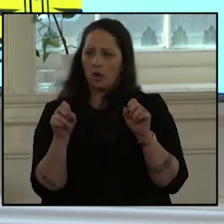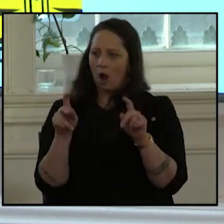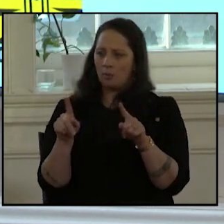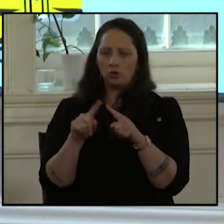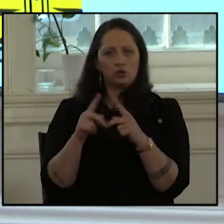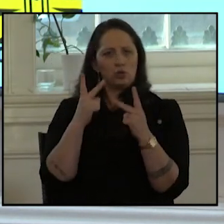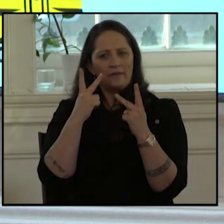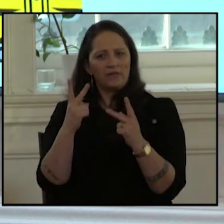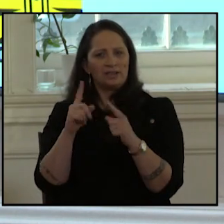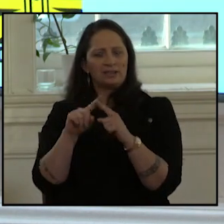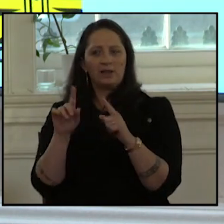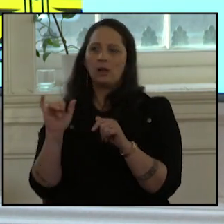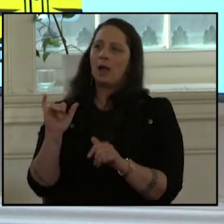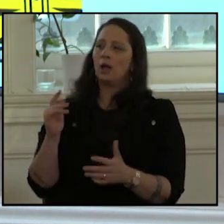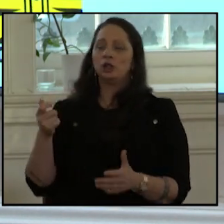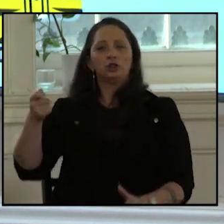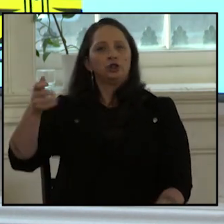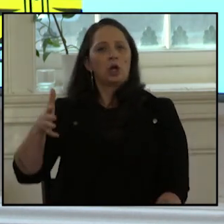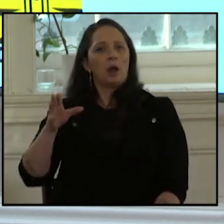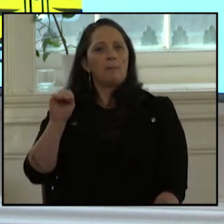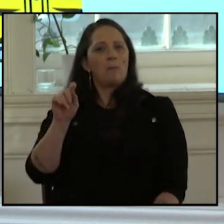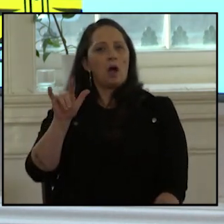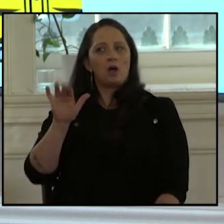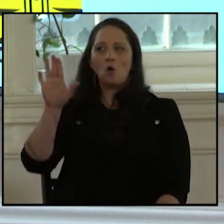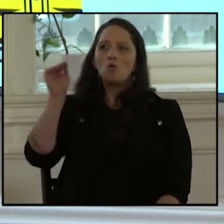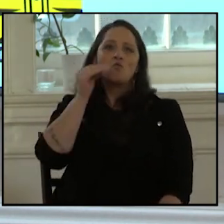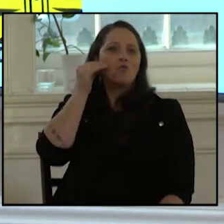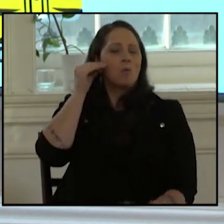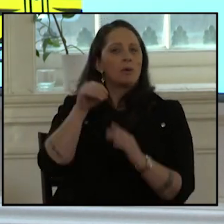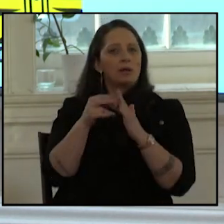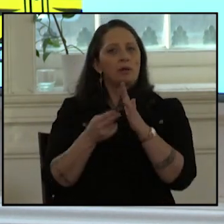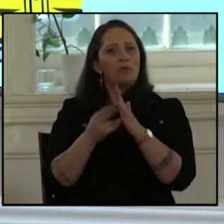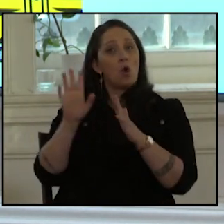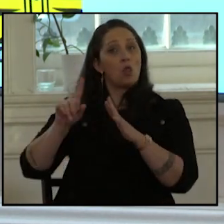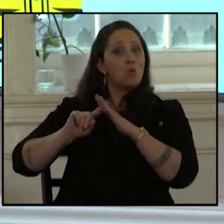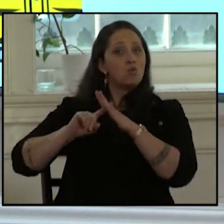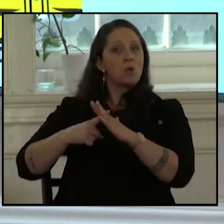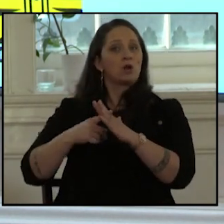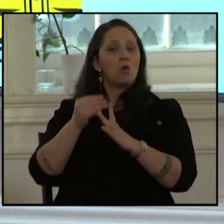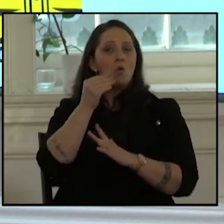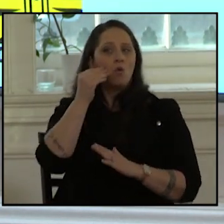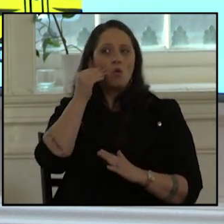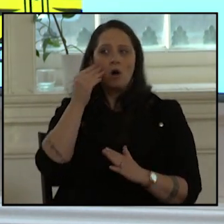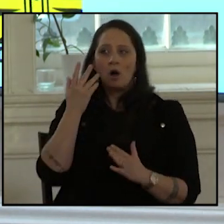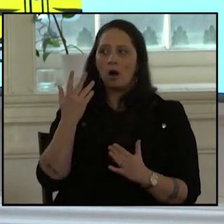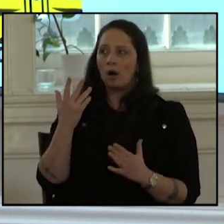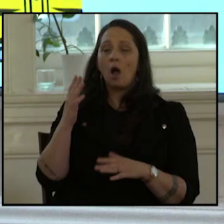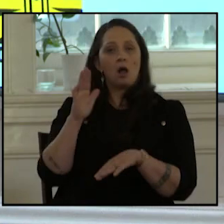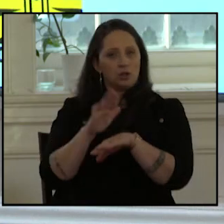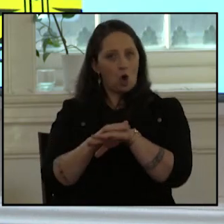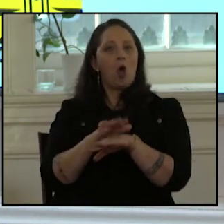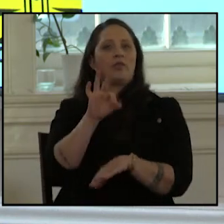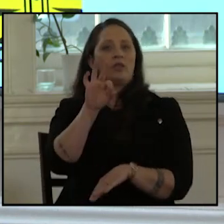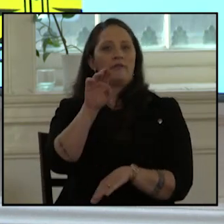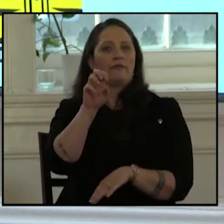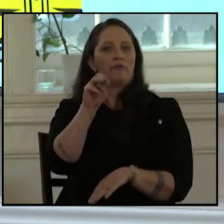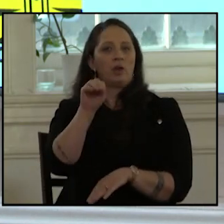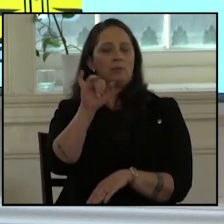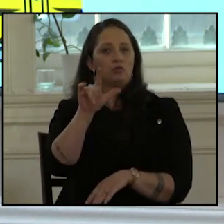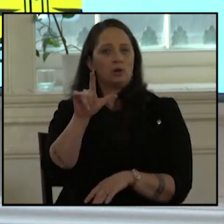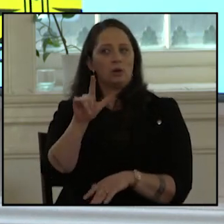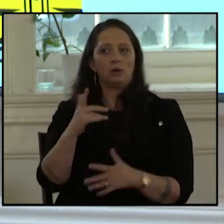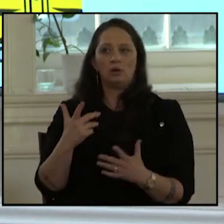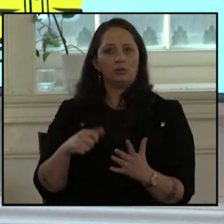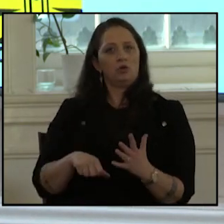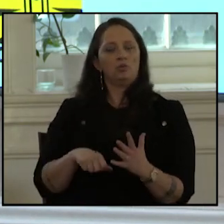educate. Like Judge Motley's home in New Haven, the original home, is on the Freedom Trail. It's a private